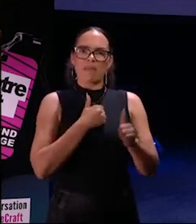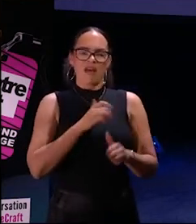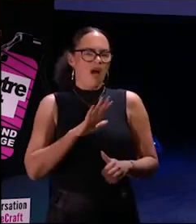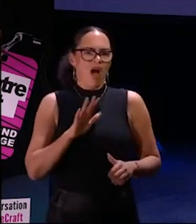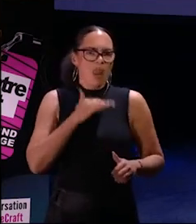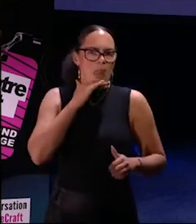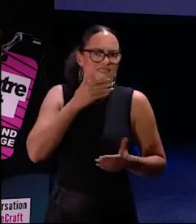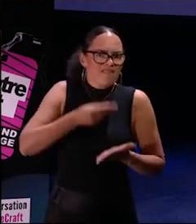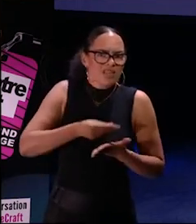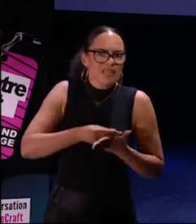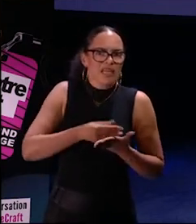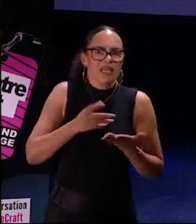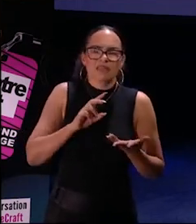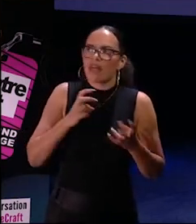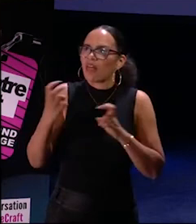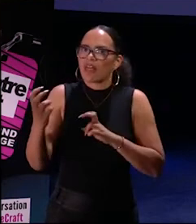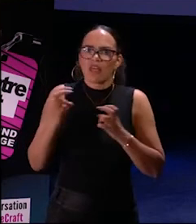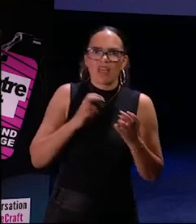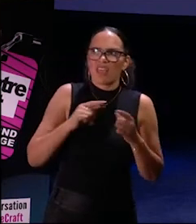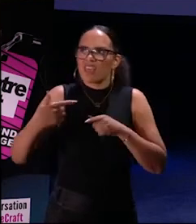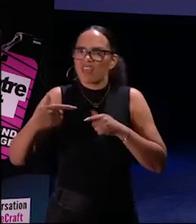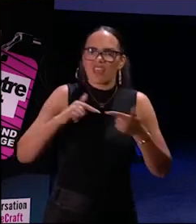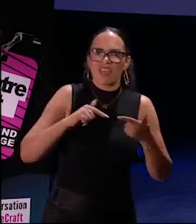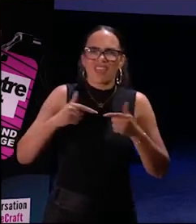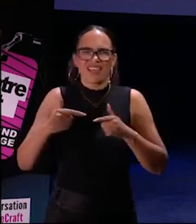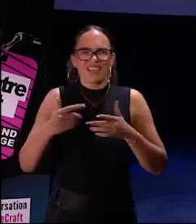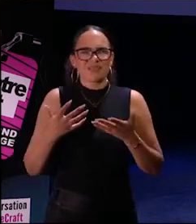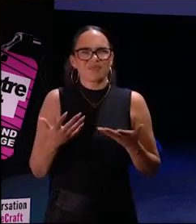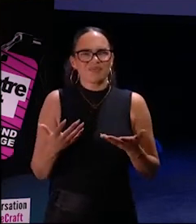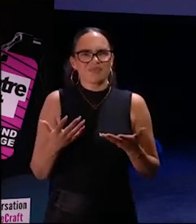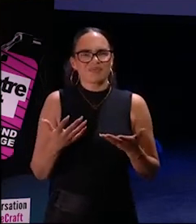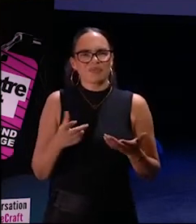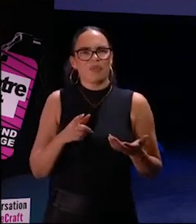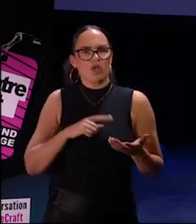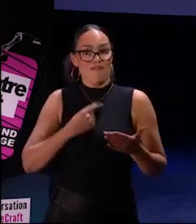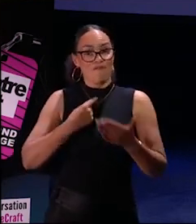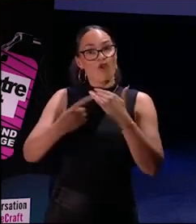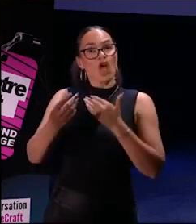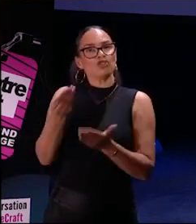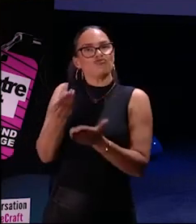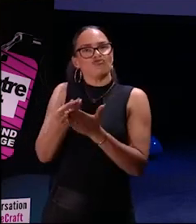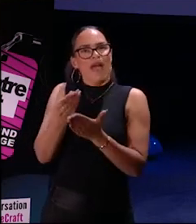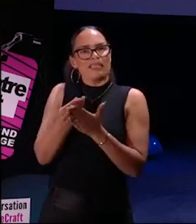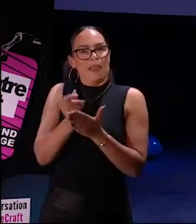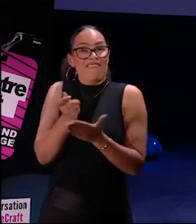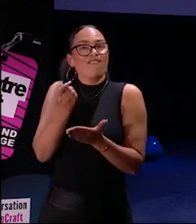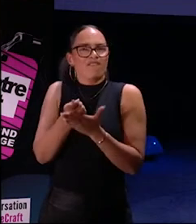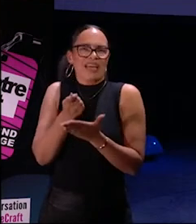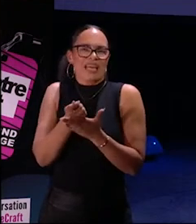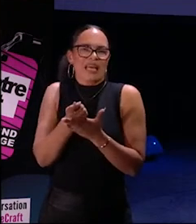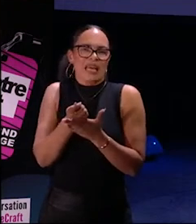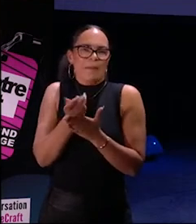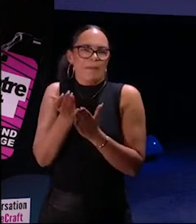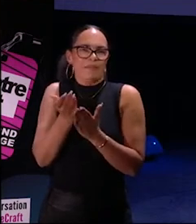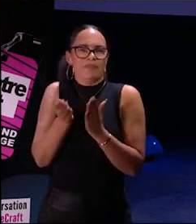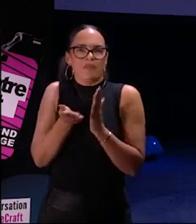knew you were going to do this project, so why did you estimate that a freelancer's rate was, you know, their fee is going to be